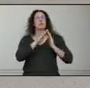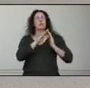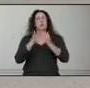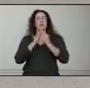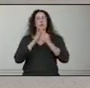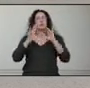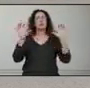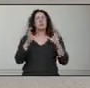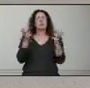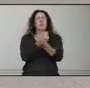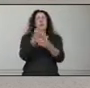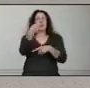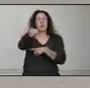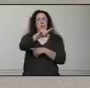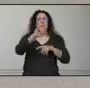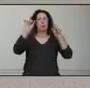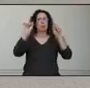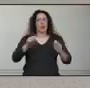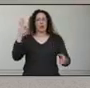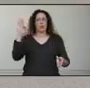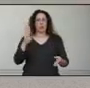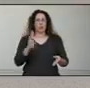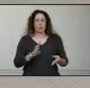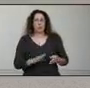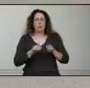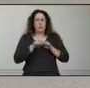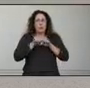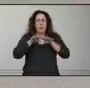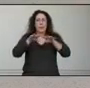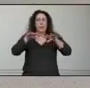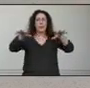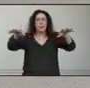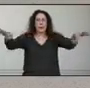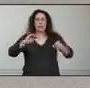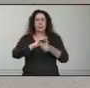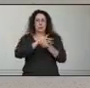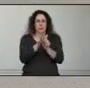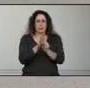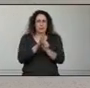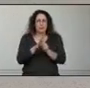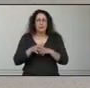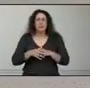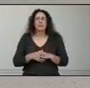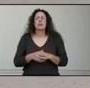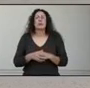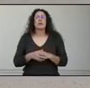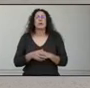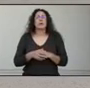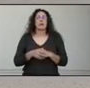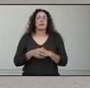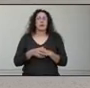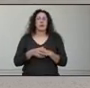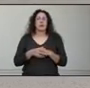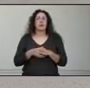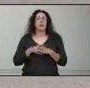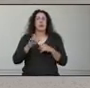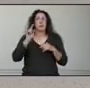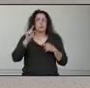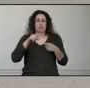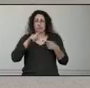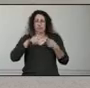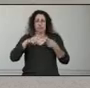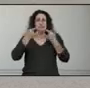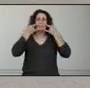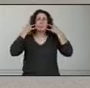everything they can to reduce the risk, reduce the spread of COVID-19. That goes, by wearing your mask